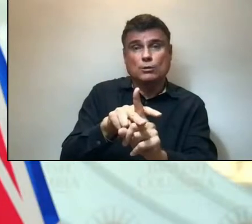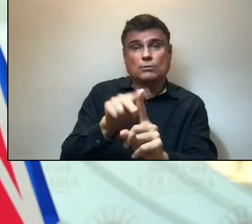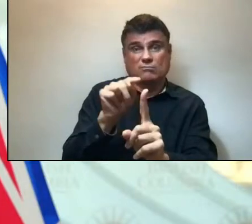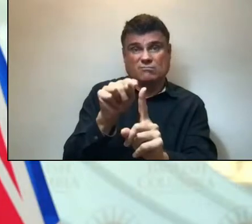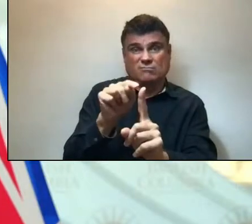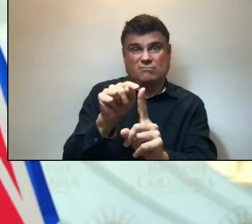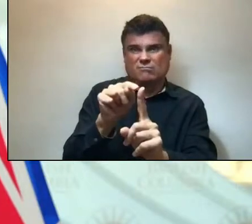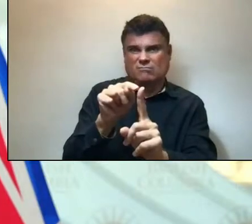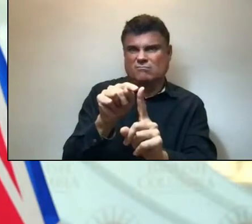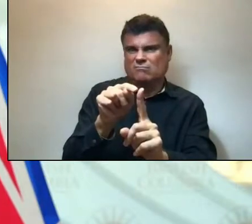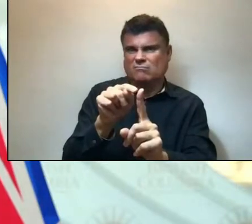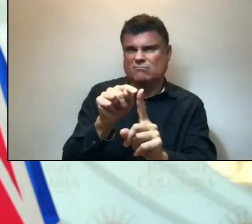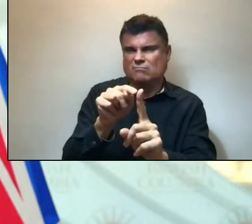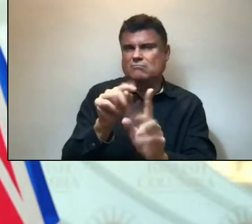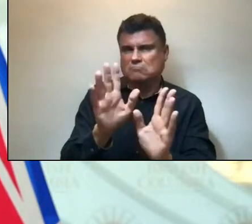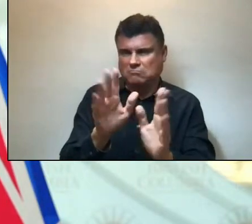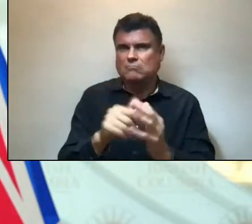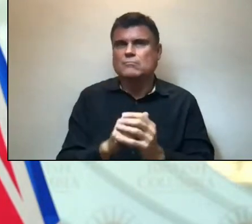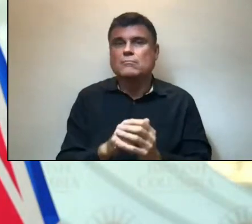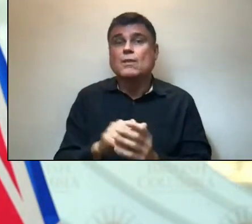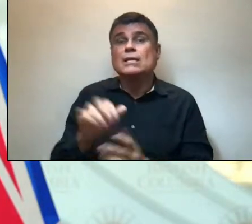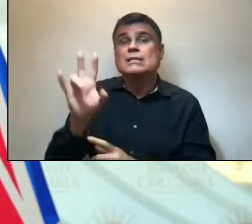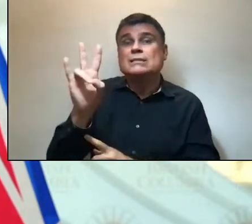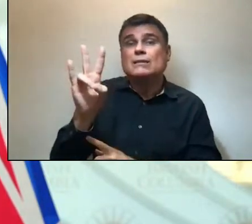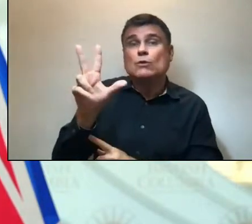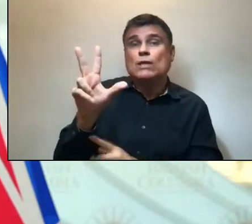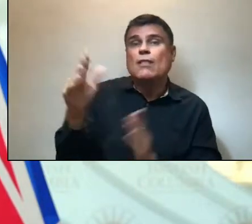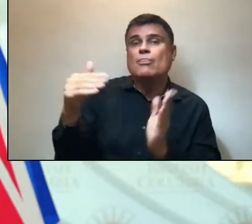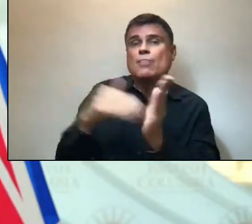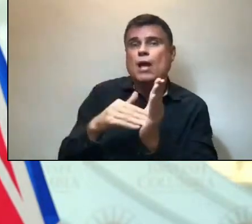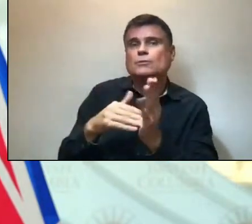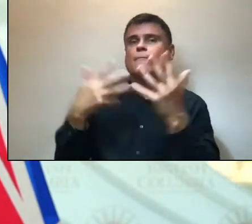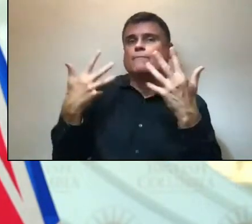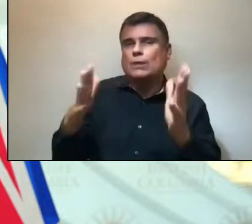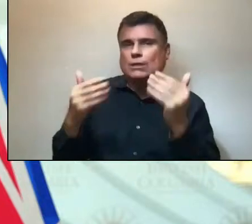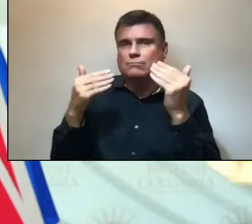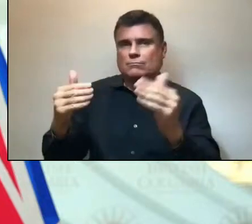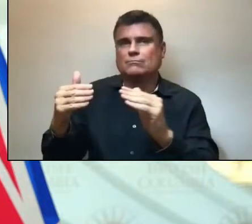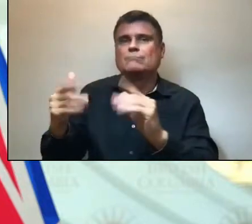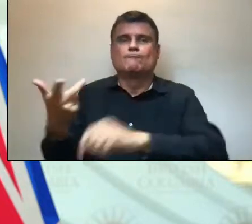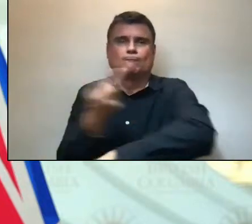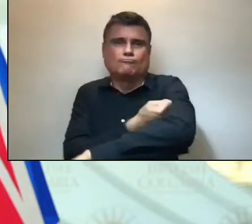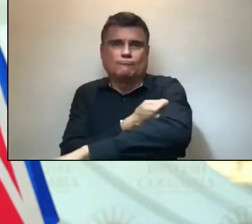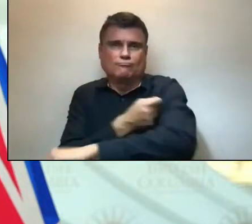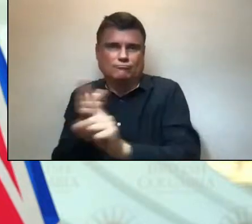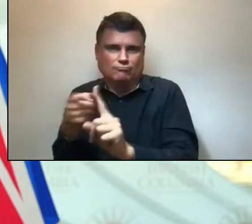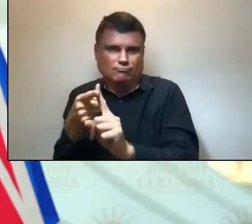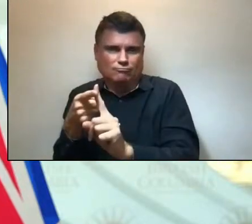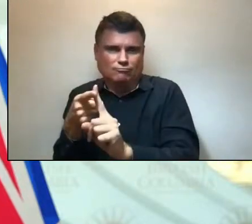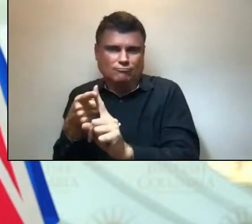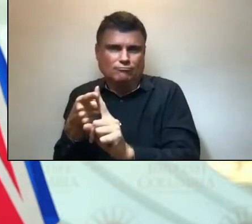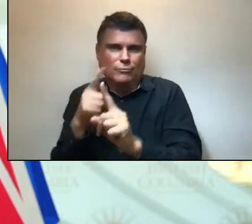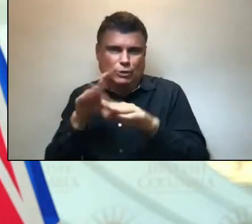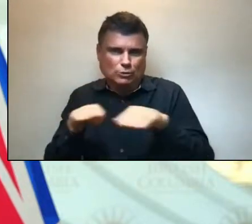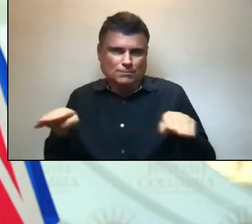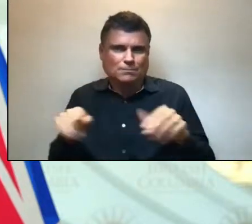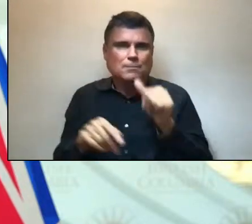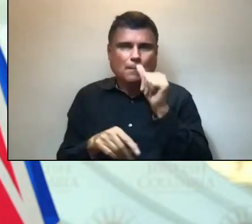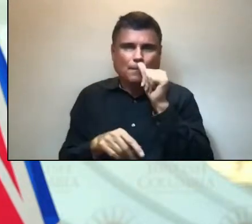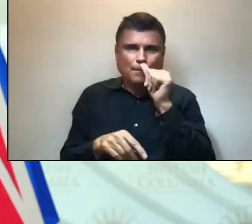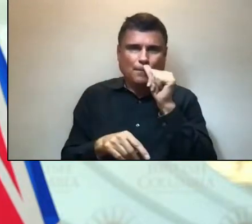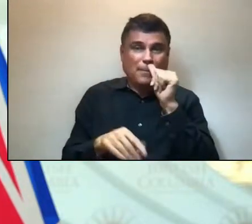73,457 children 5 to 11 have been immunized and have been vaccinated in BC. Those numbers are 42, 37, and